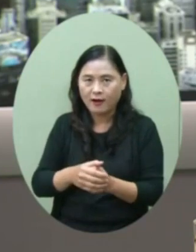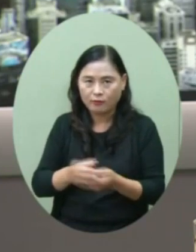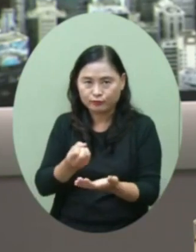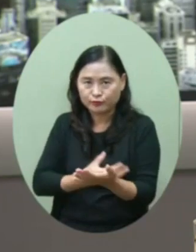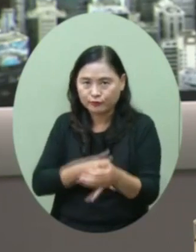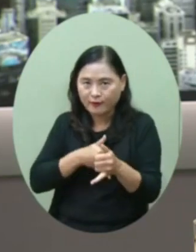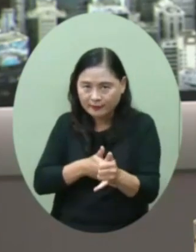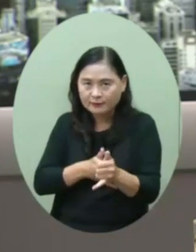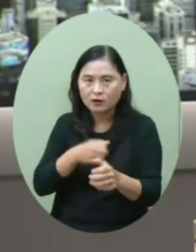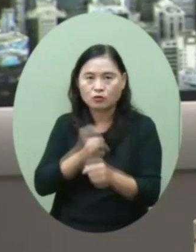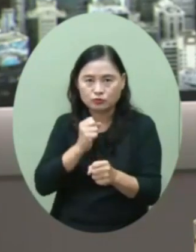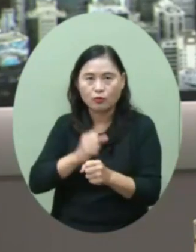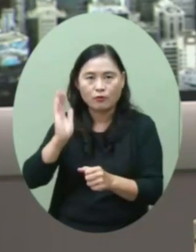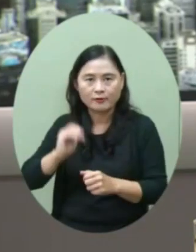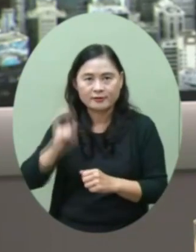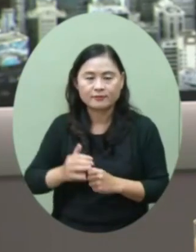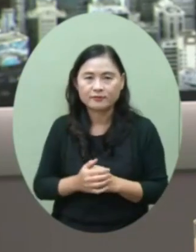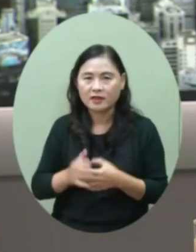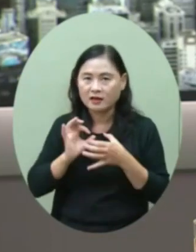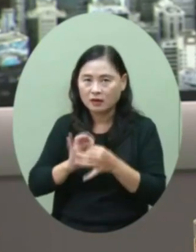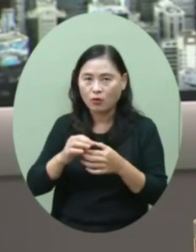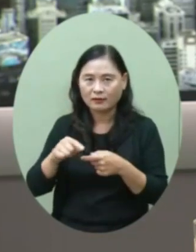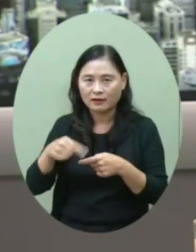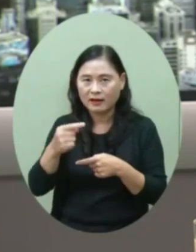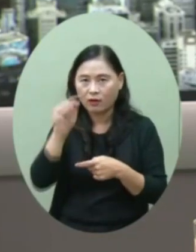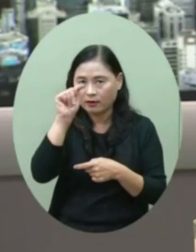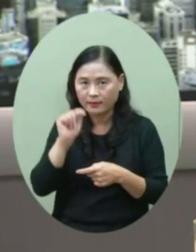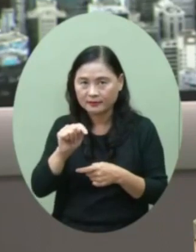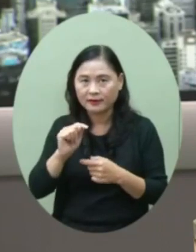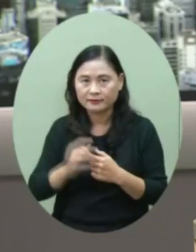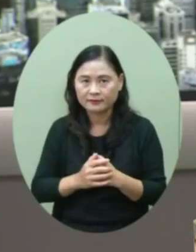In regard to your other question about